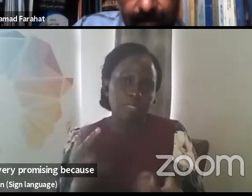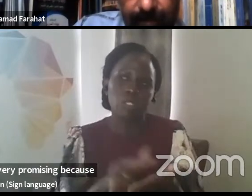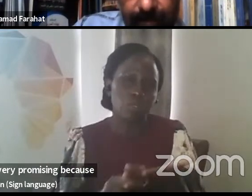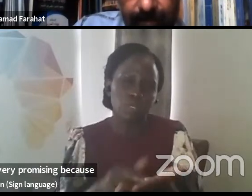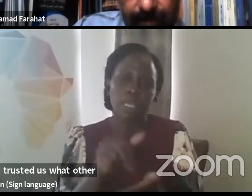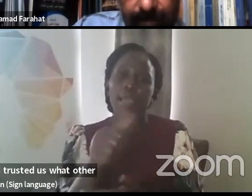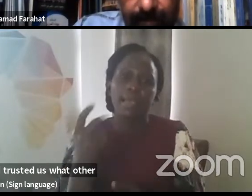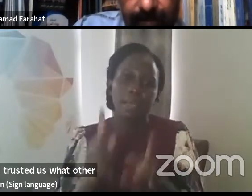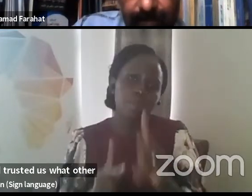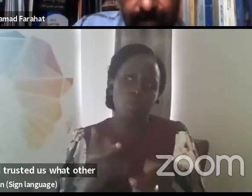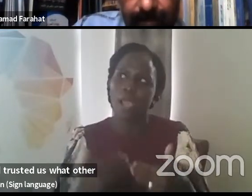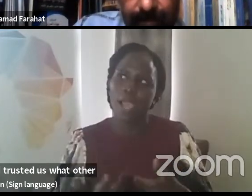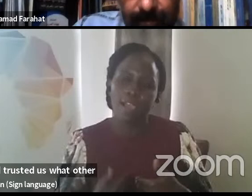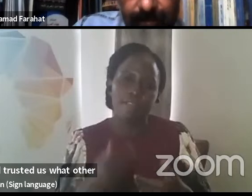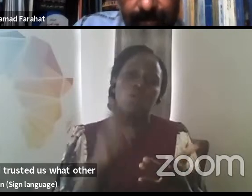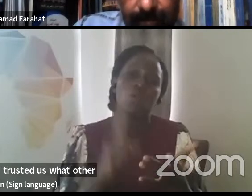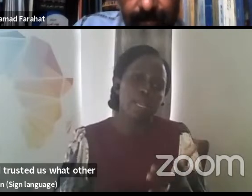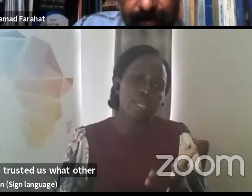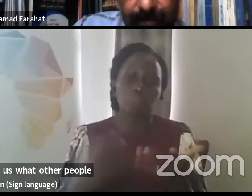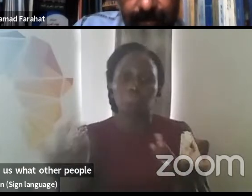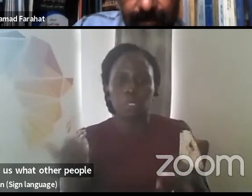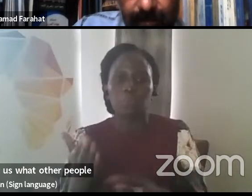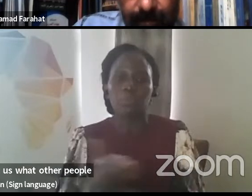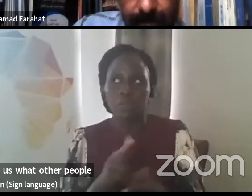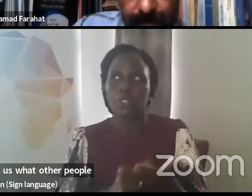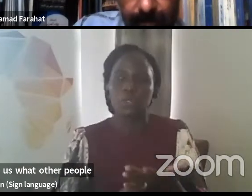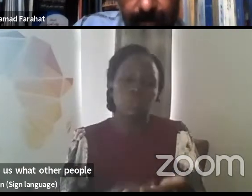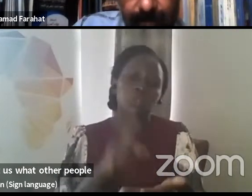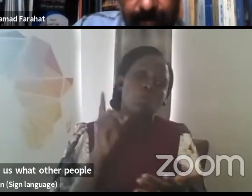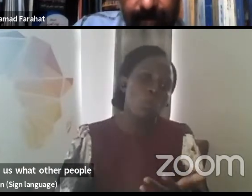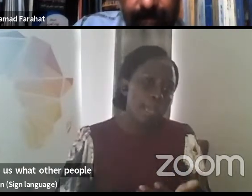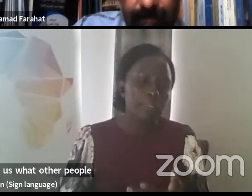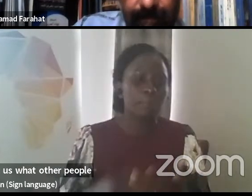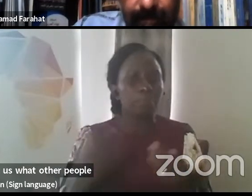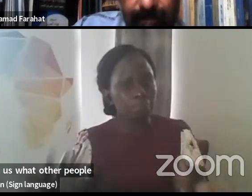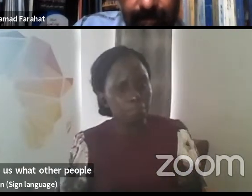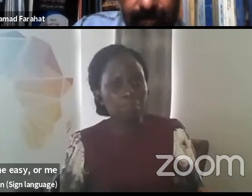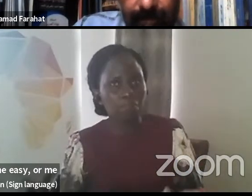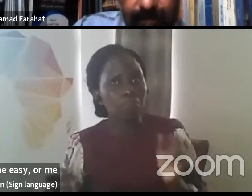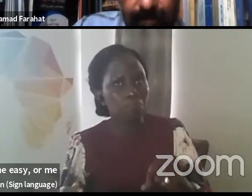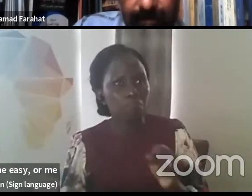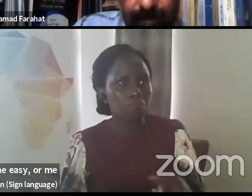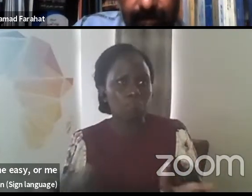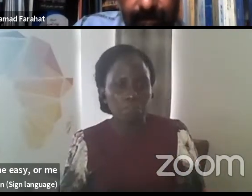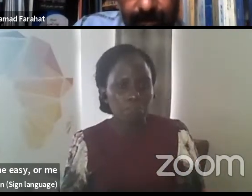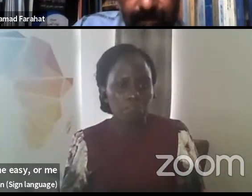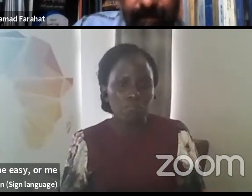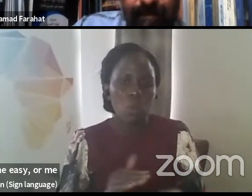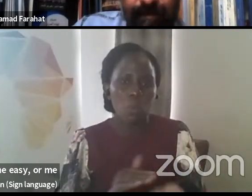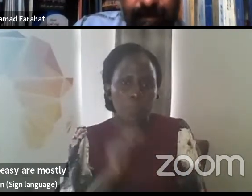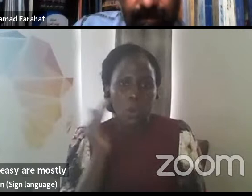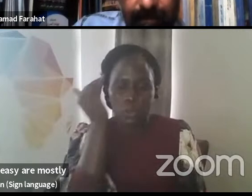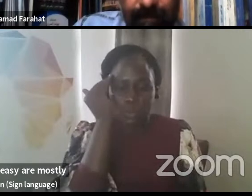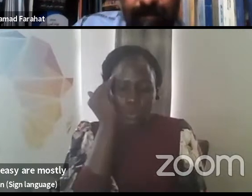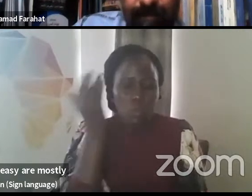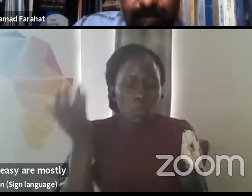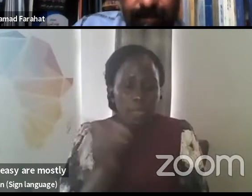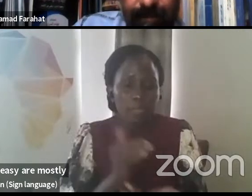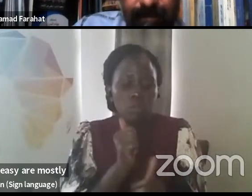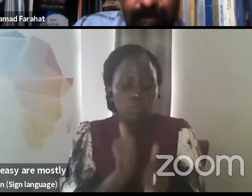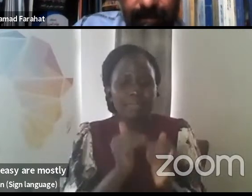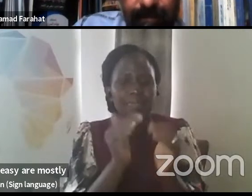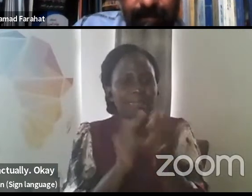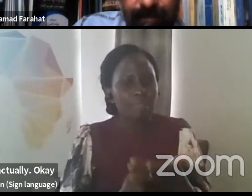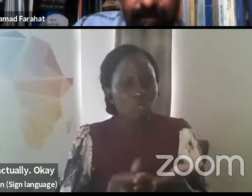people have been using, and the easy or mostly known sentences to actually,